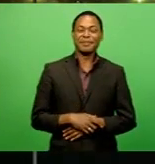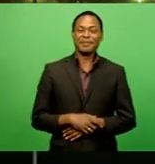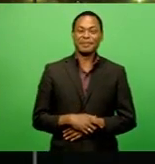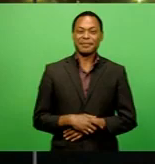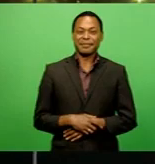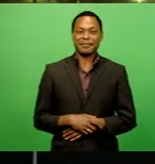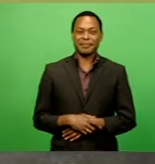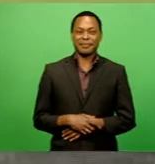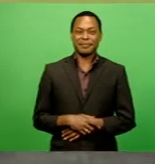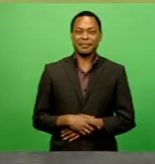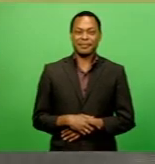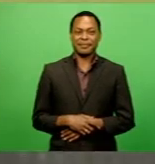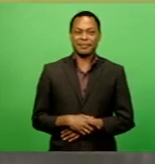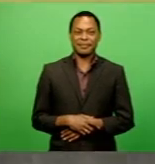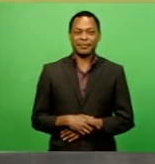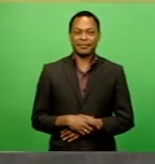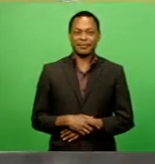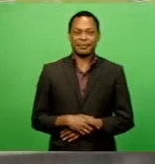story.